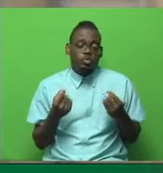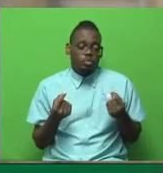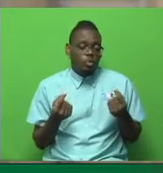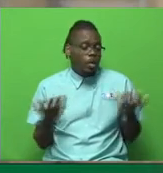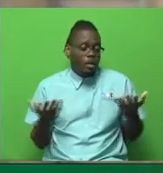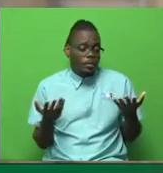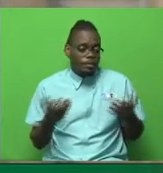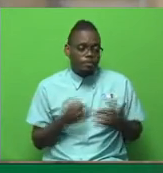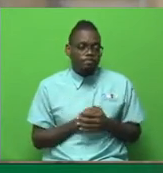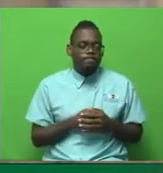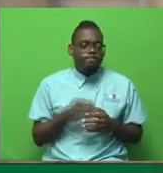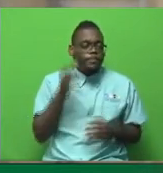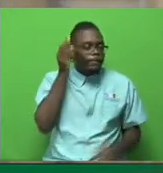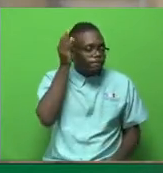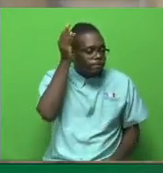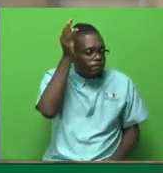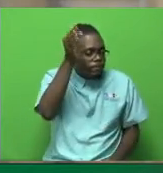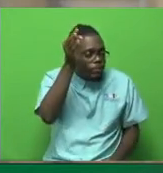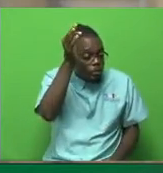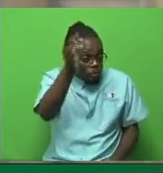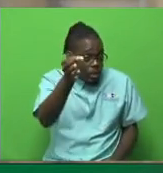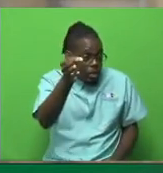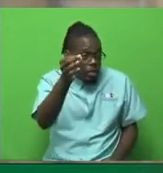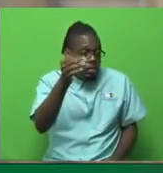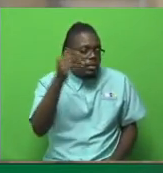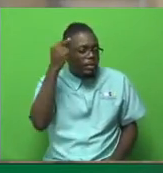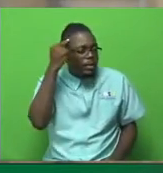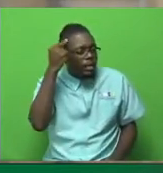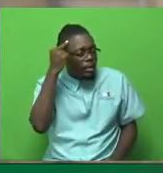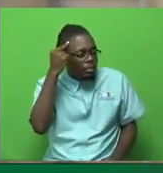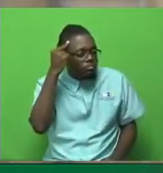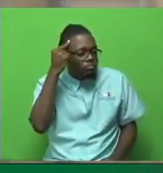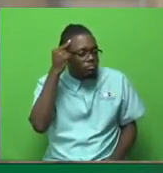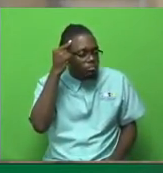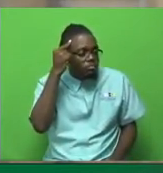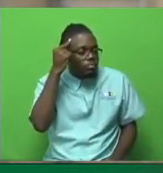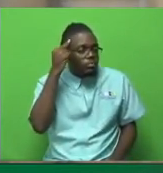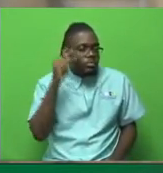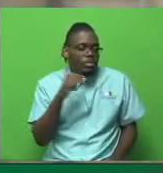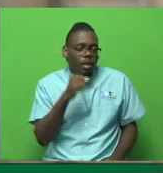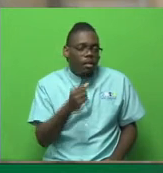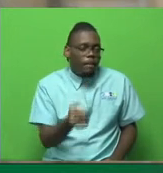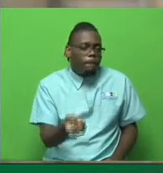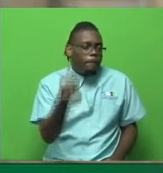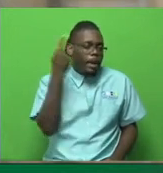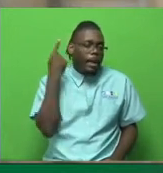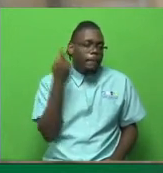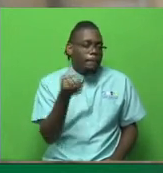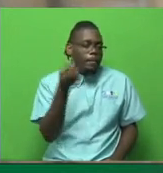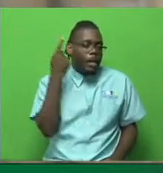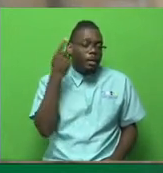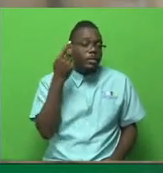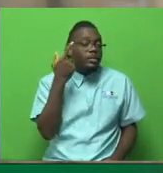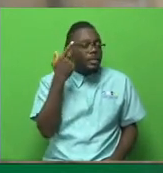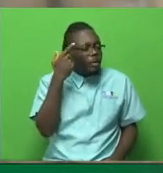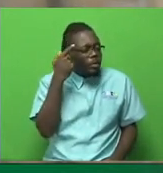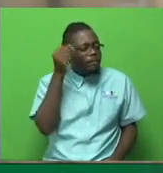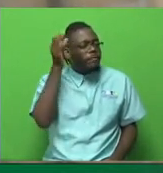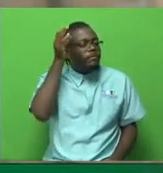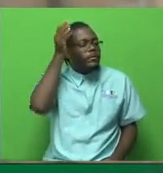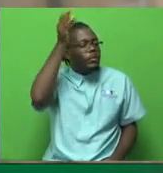Thinking the the foundation of the modern industrial world is built on iron